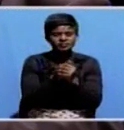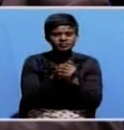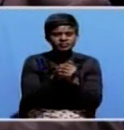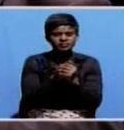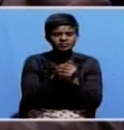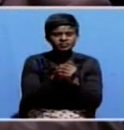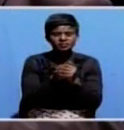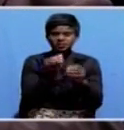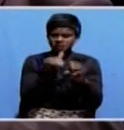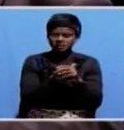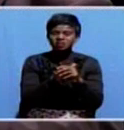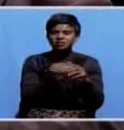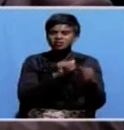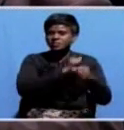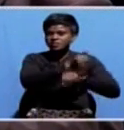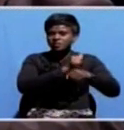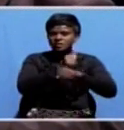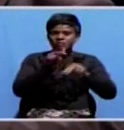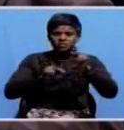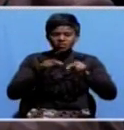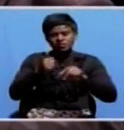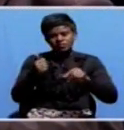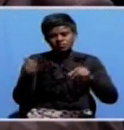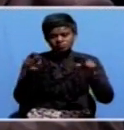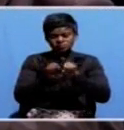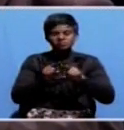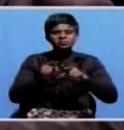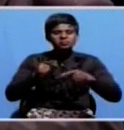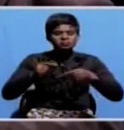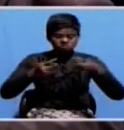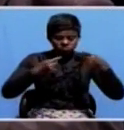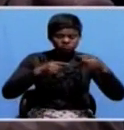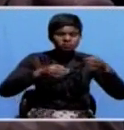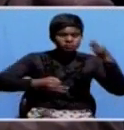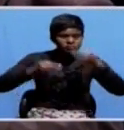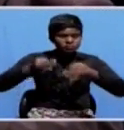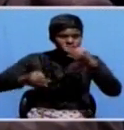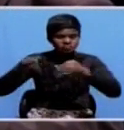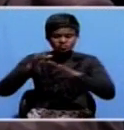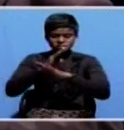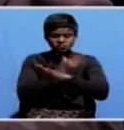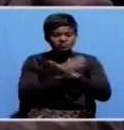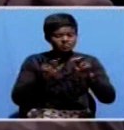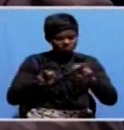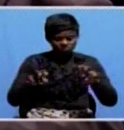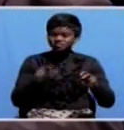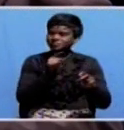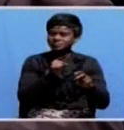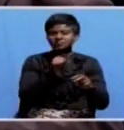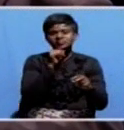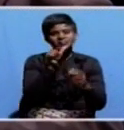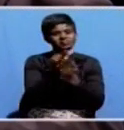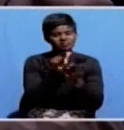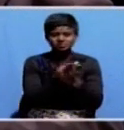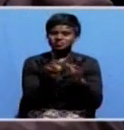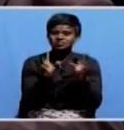in other people and trying them before investigation. That's not the rule of law. The rule of